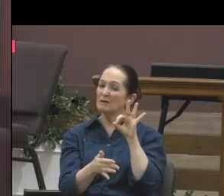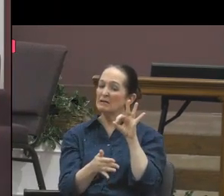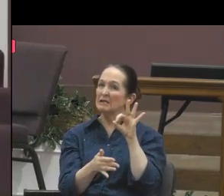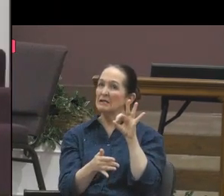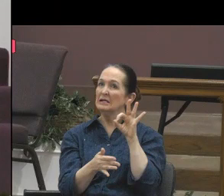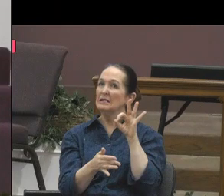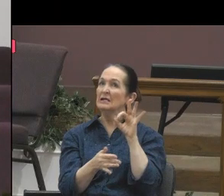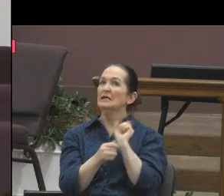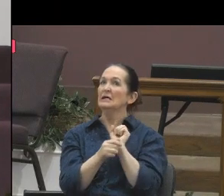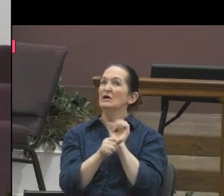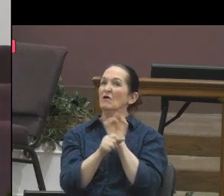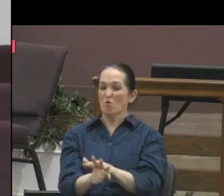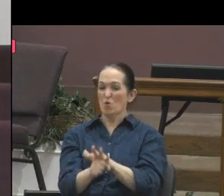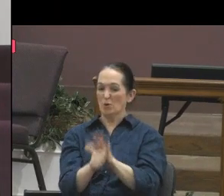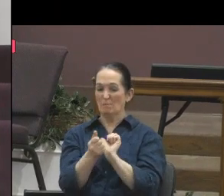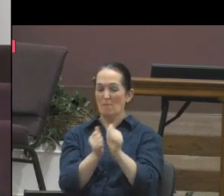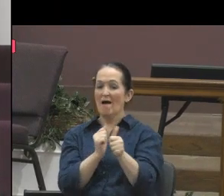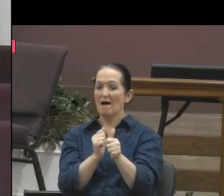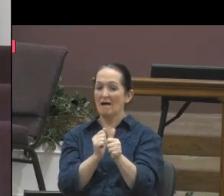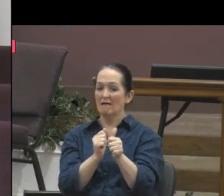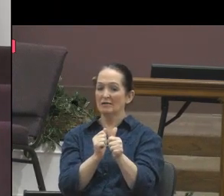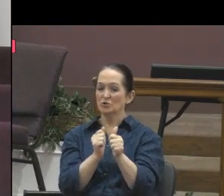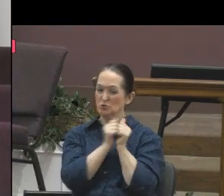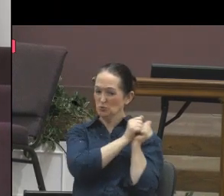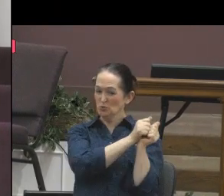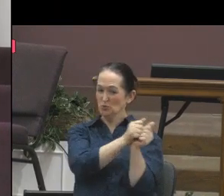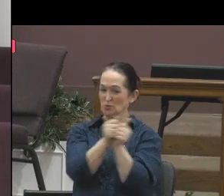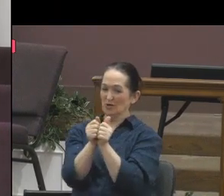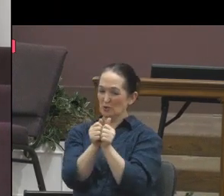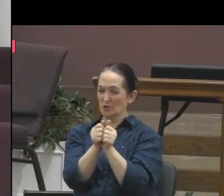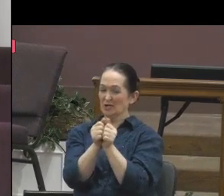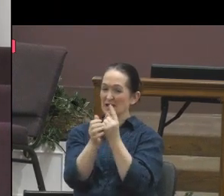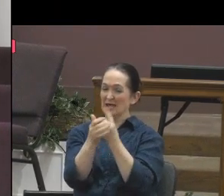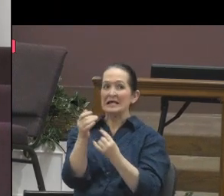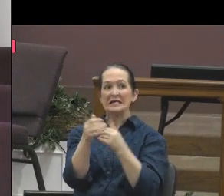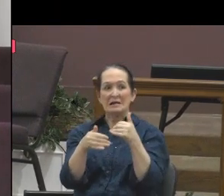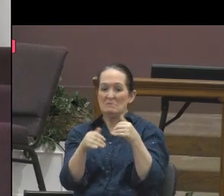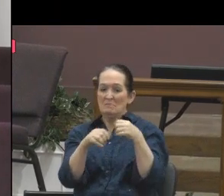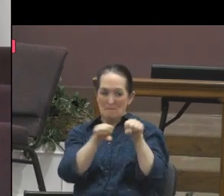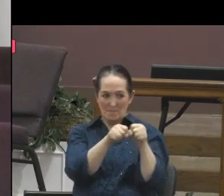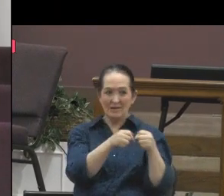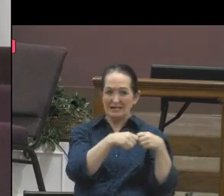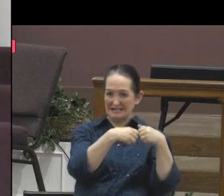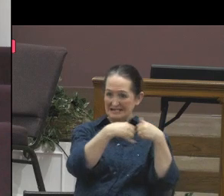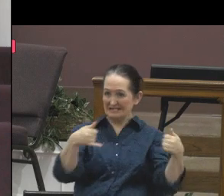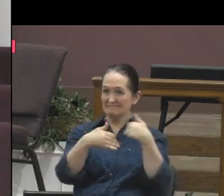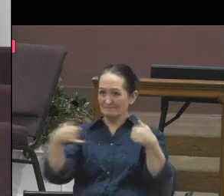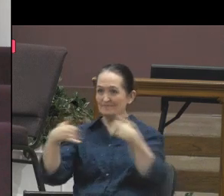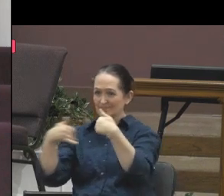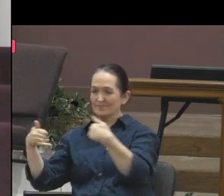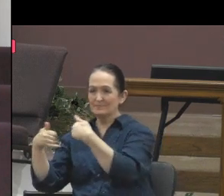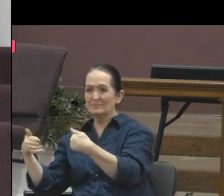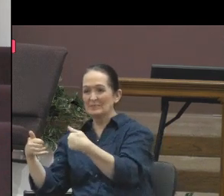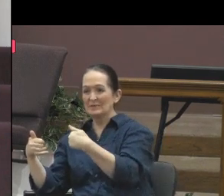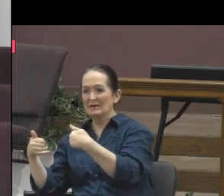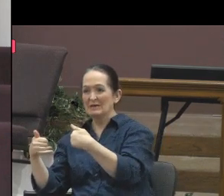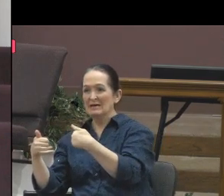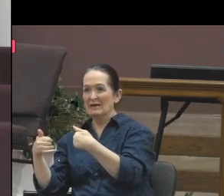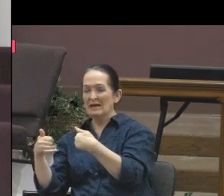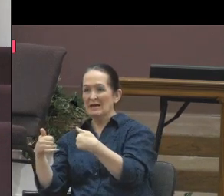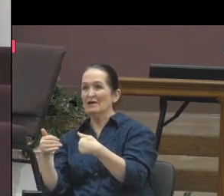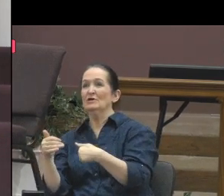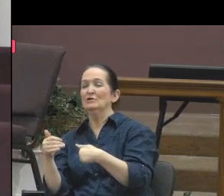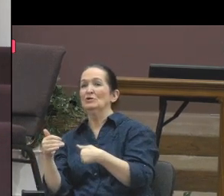beyond unity into division itself and rejection of